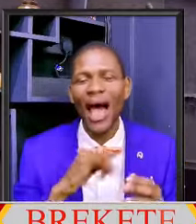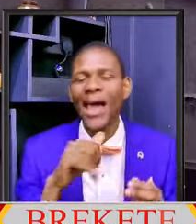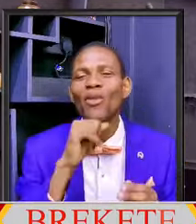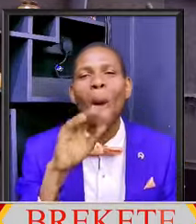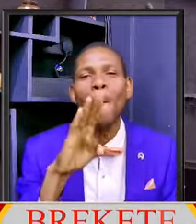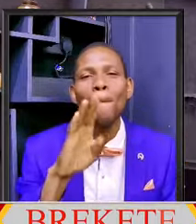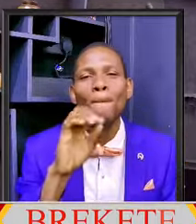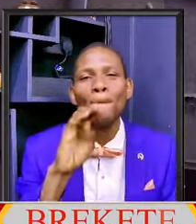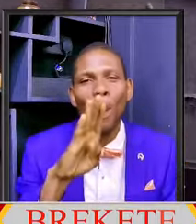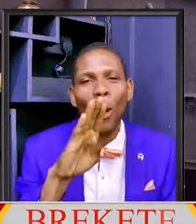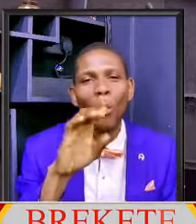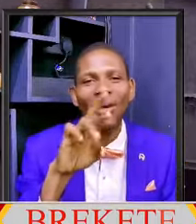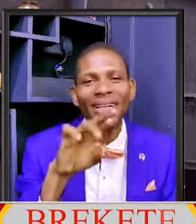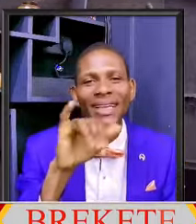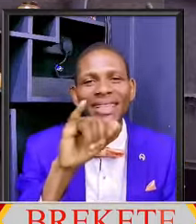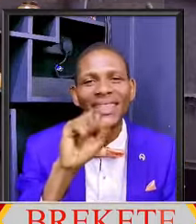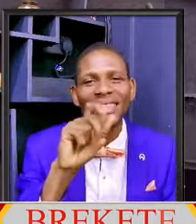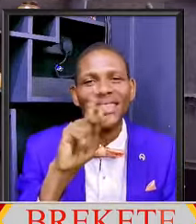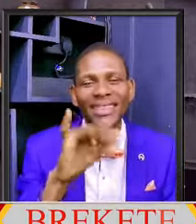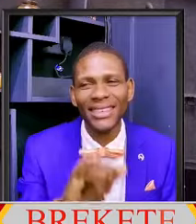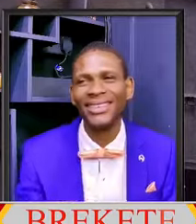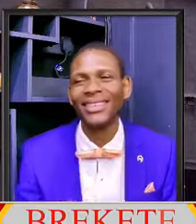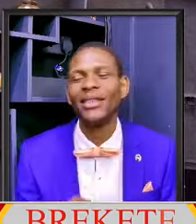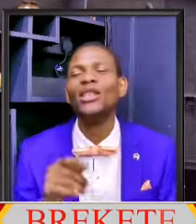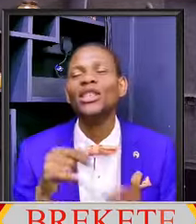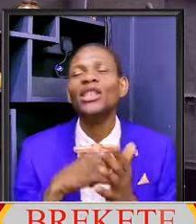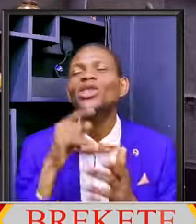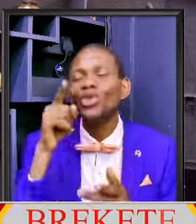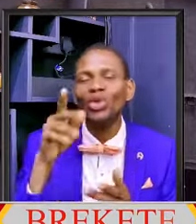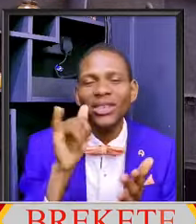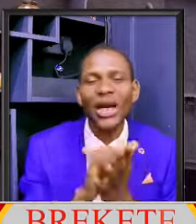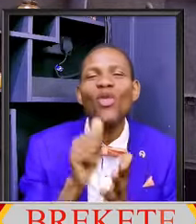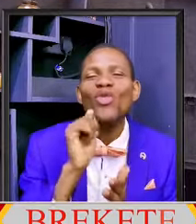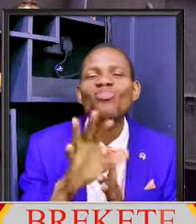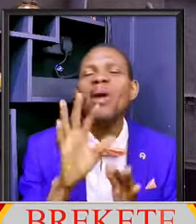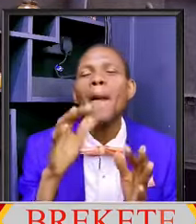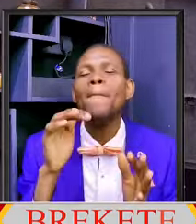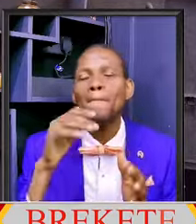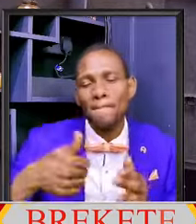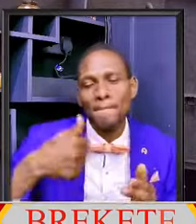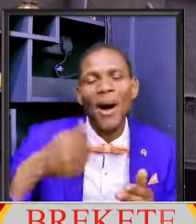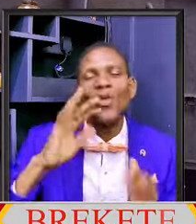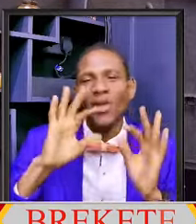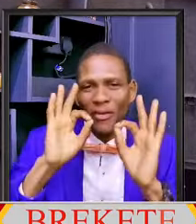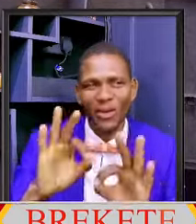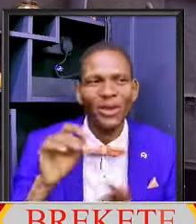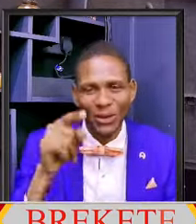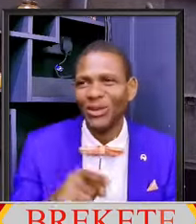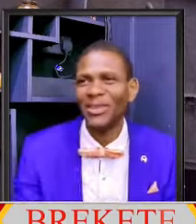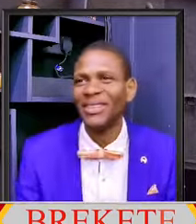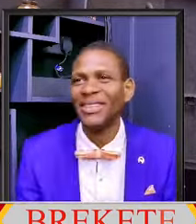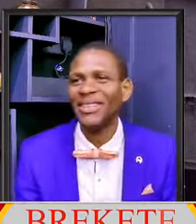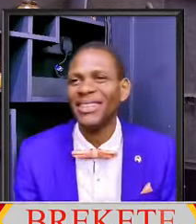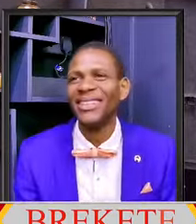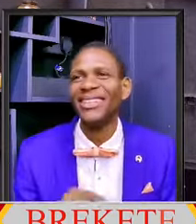go fit me? Now you woman bag go fit. If it were well. Wow. The...